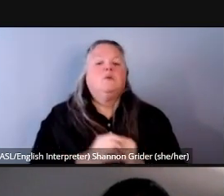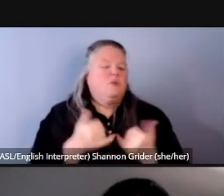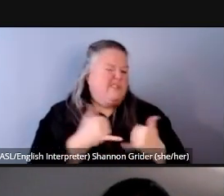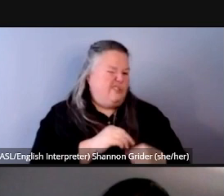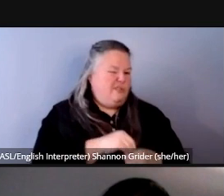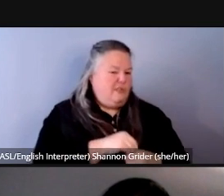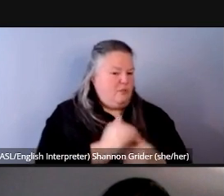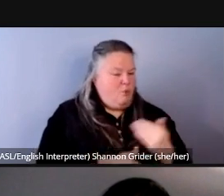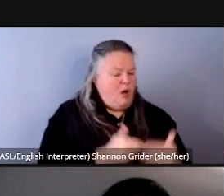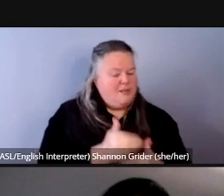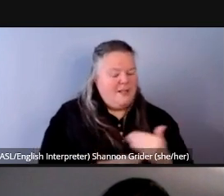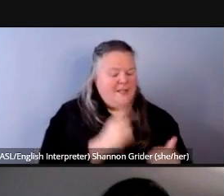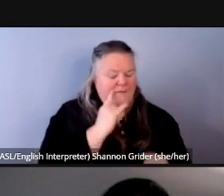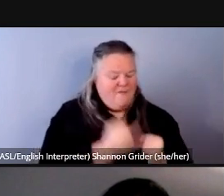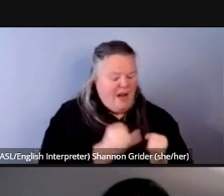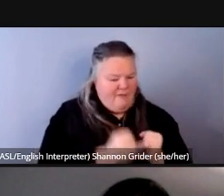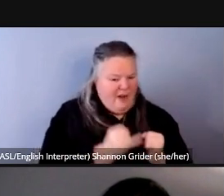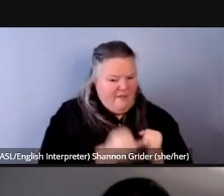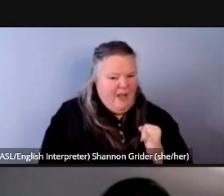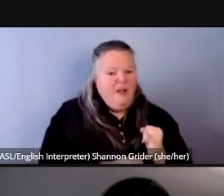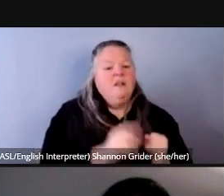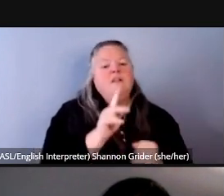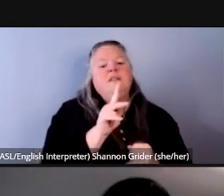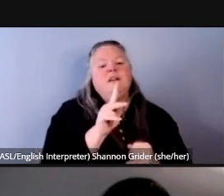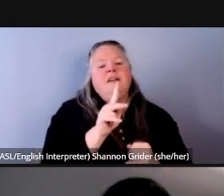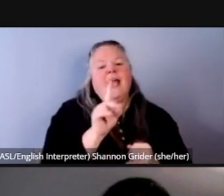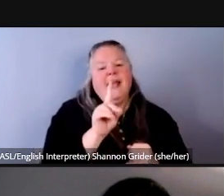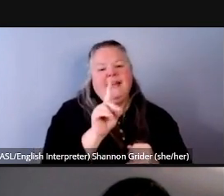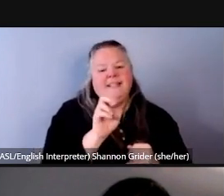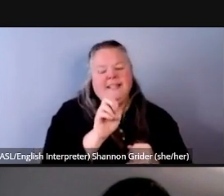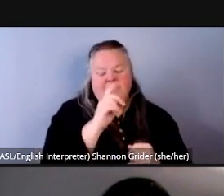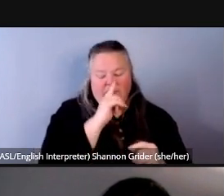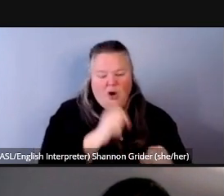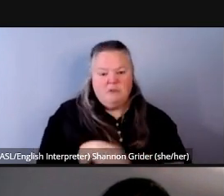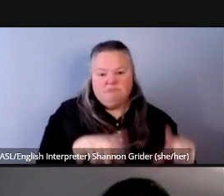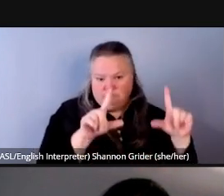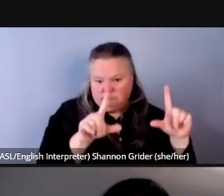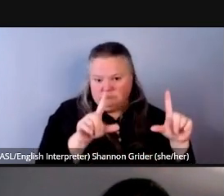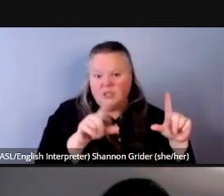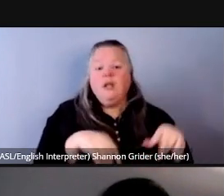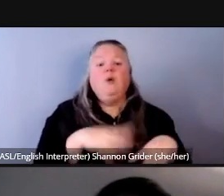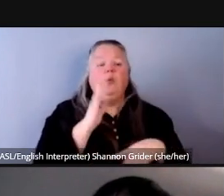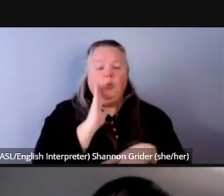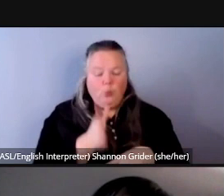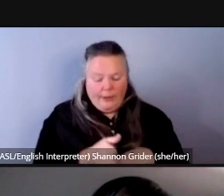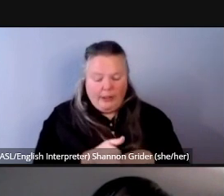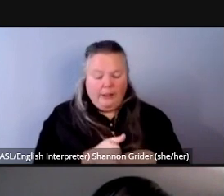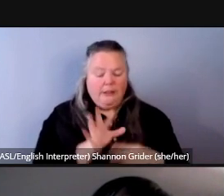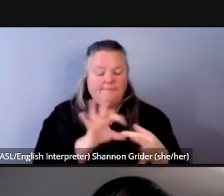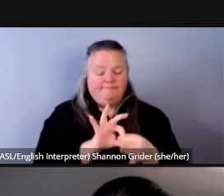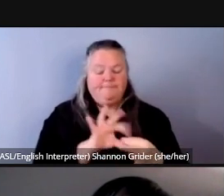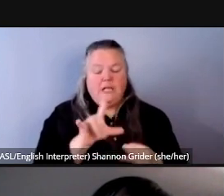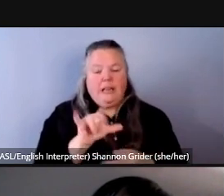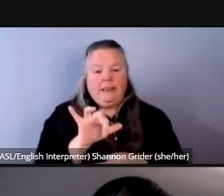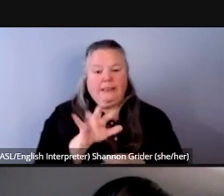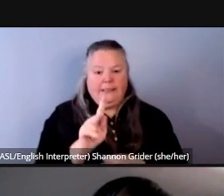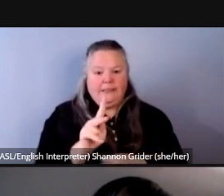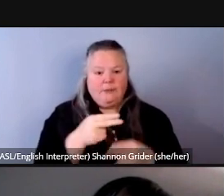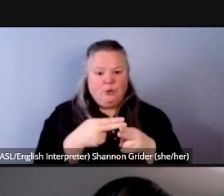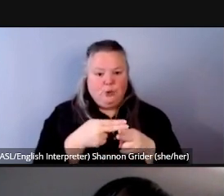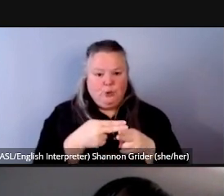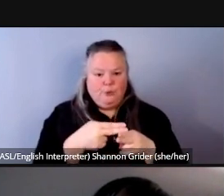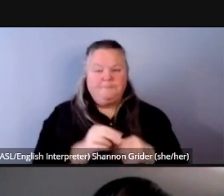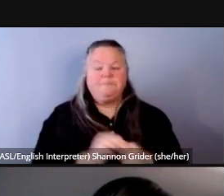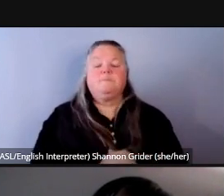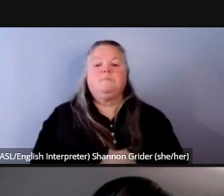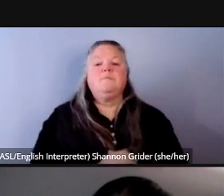of working with the Kentucky Department of Education to get it up online. So there will be a link on the department's website soon. But want you